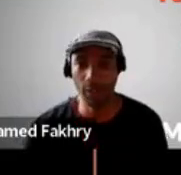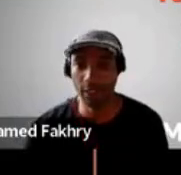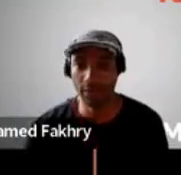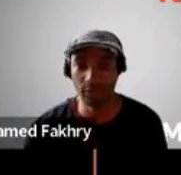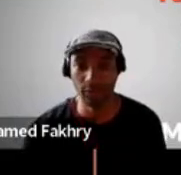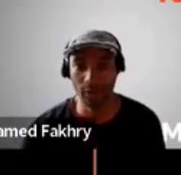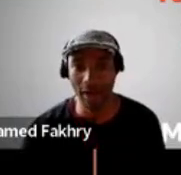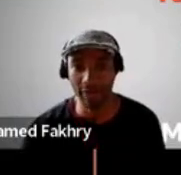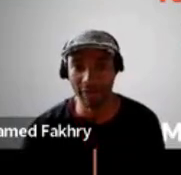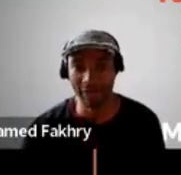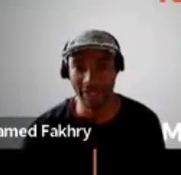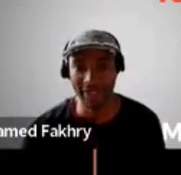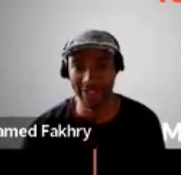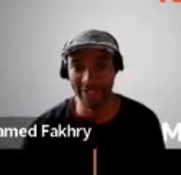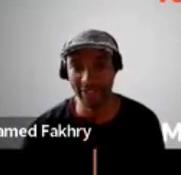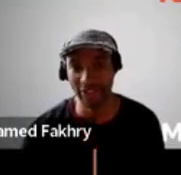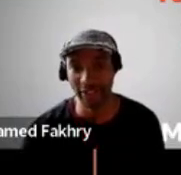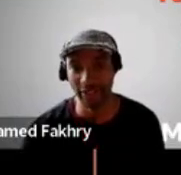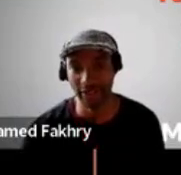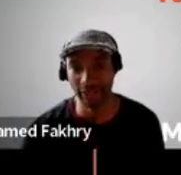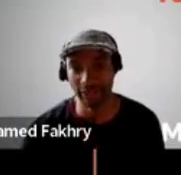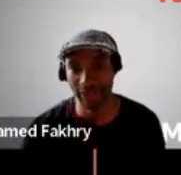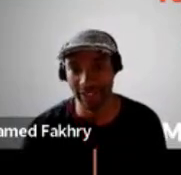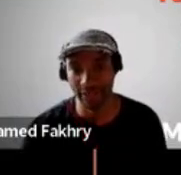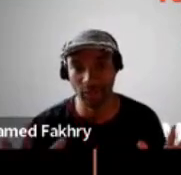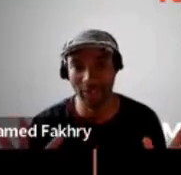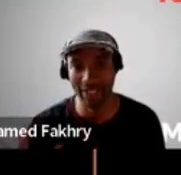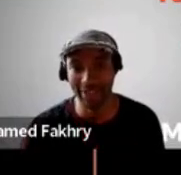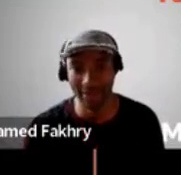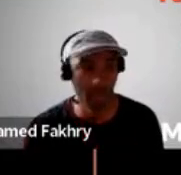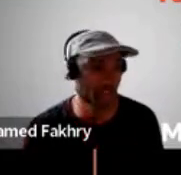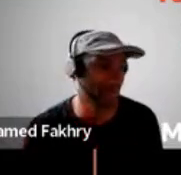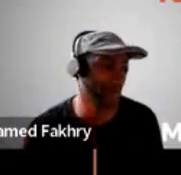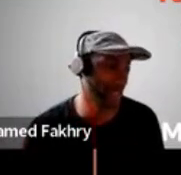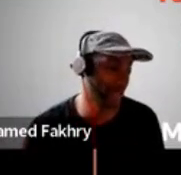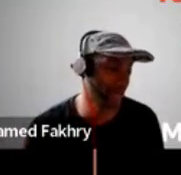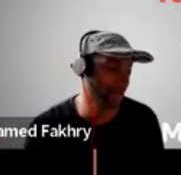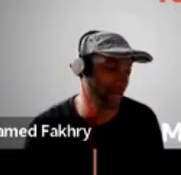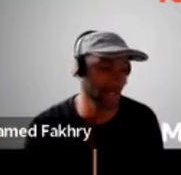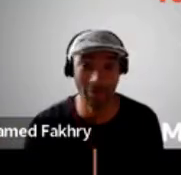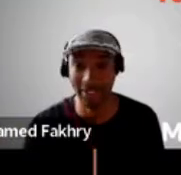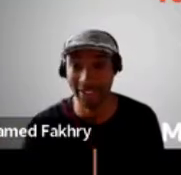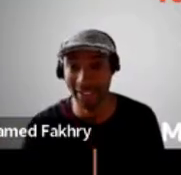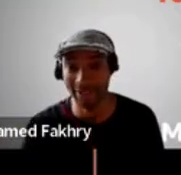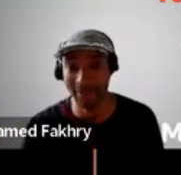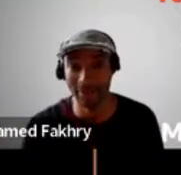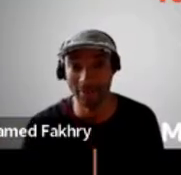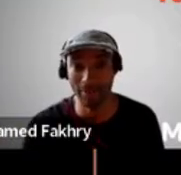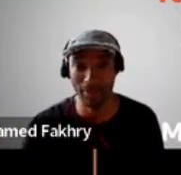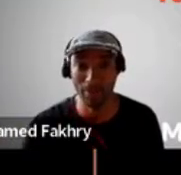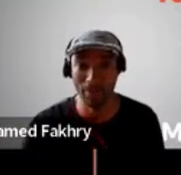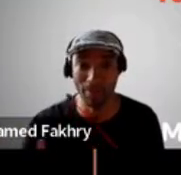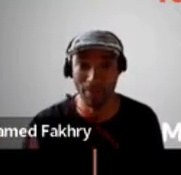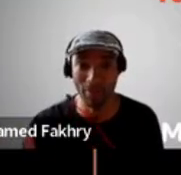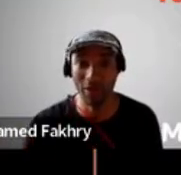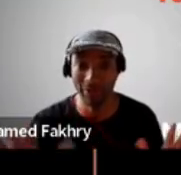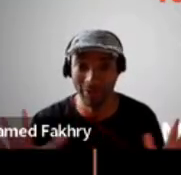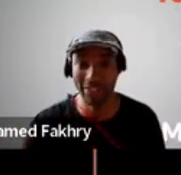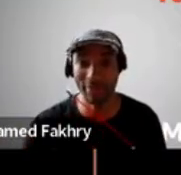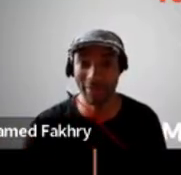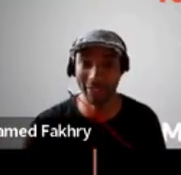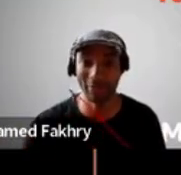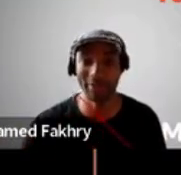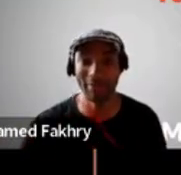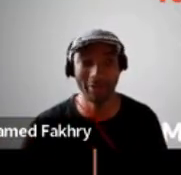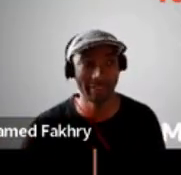Anyway, welcome to our final session for this 2-day symposium. And this one is like one of the